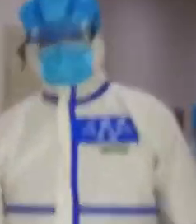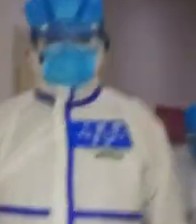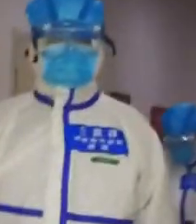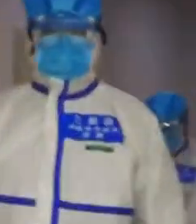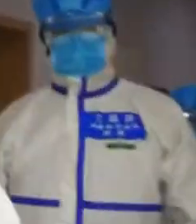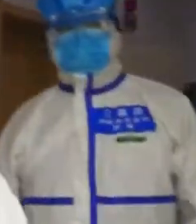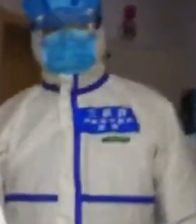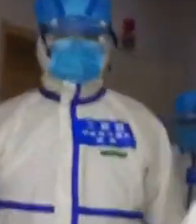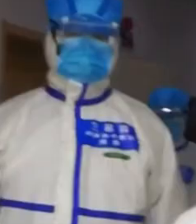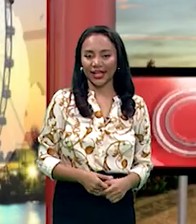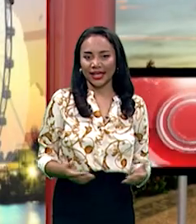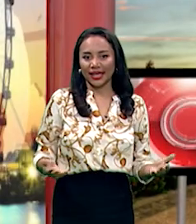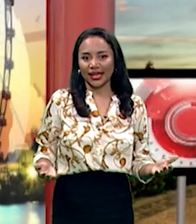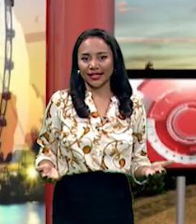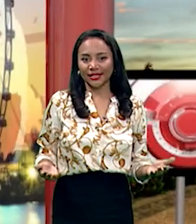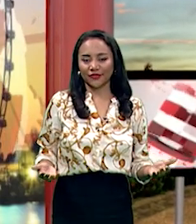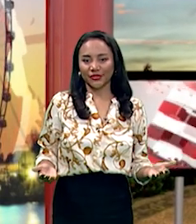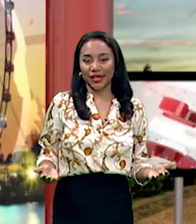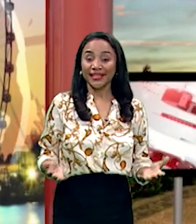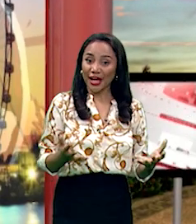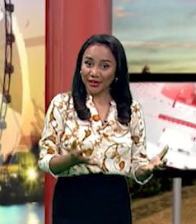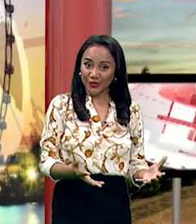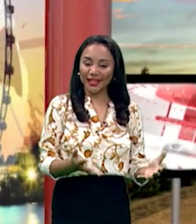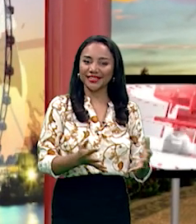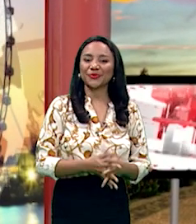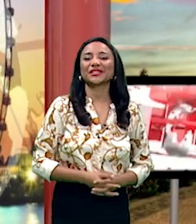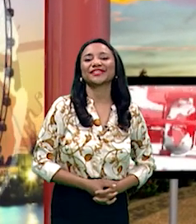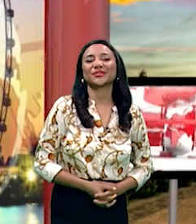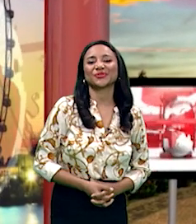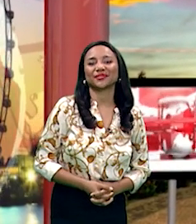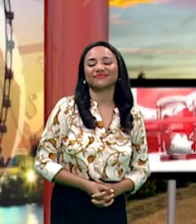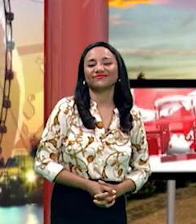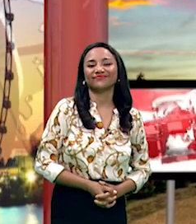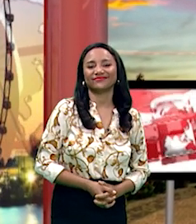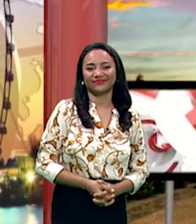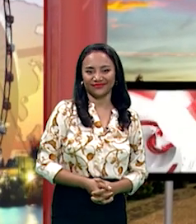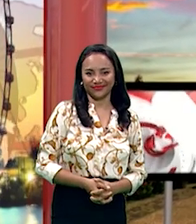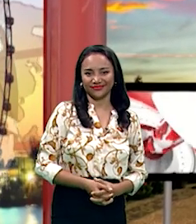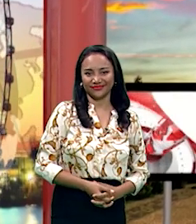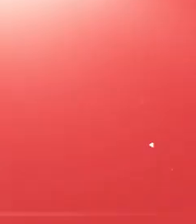And that's all for today. Have a nice weekend. We'll see you soon.